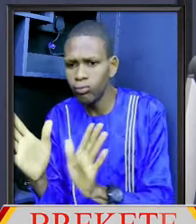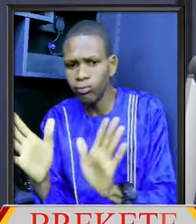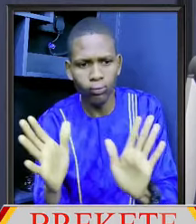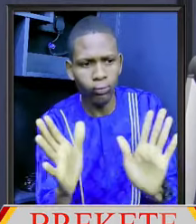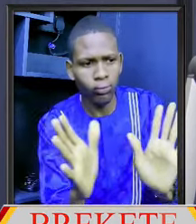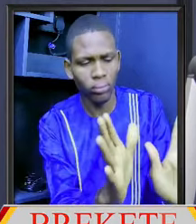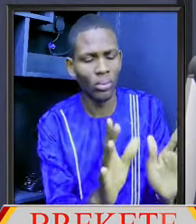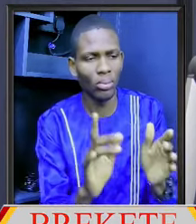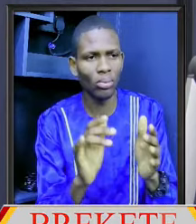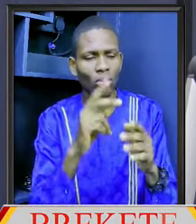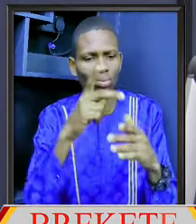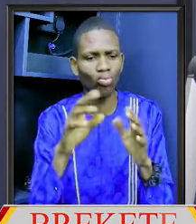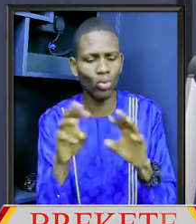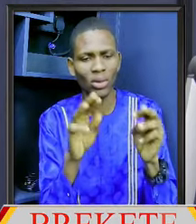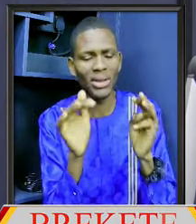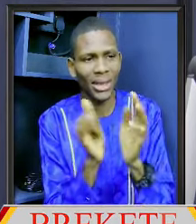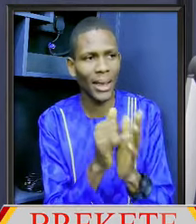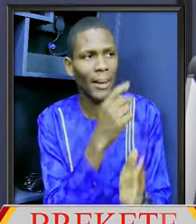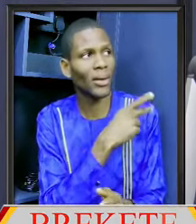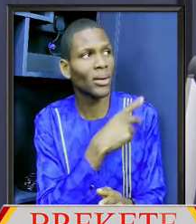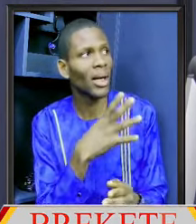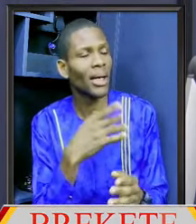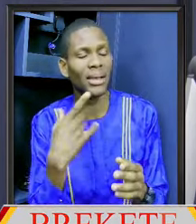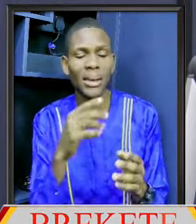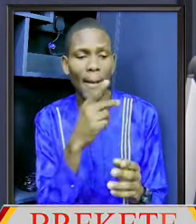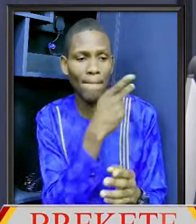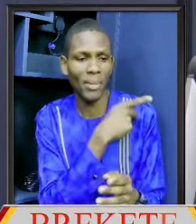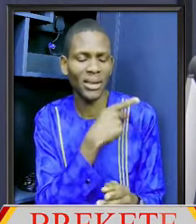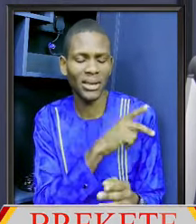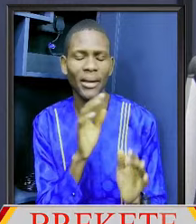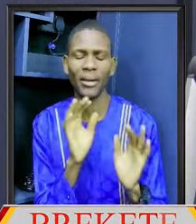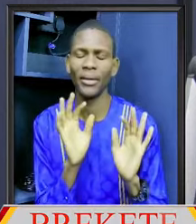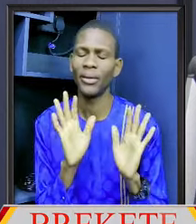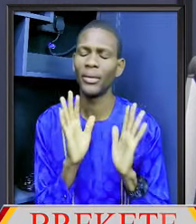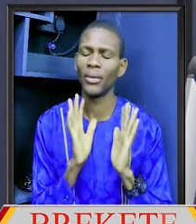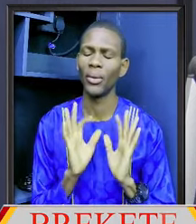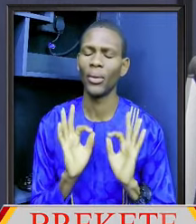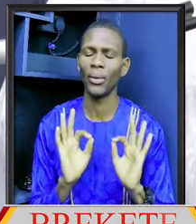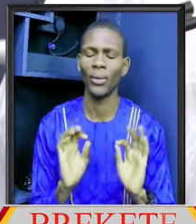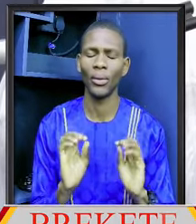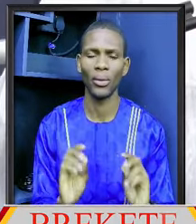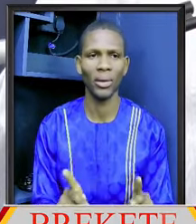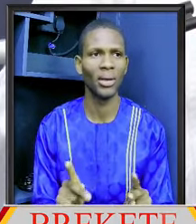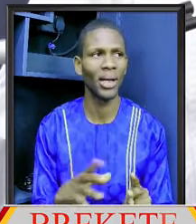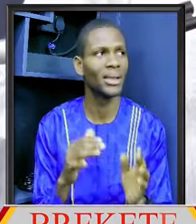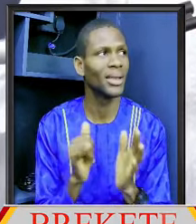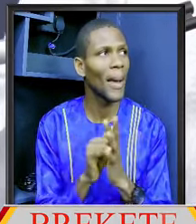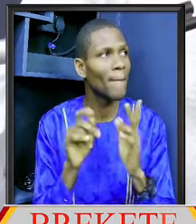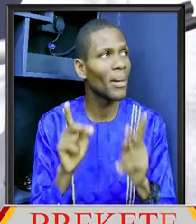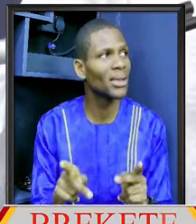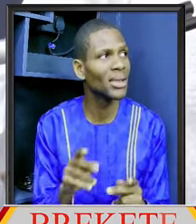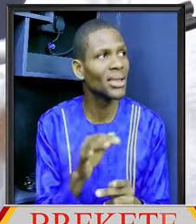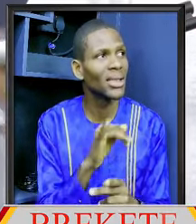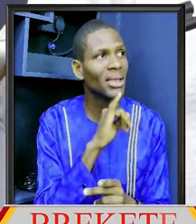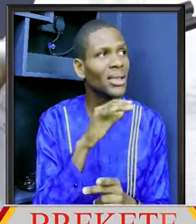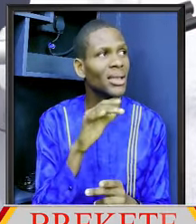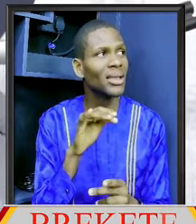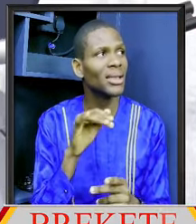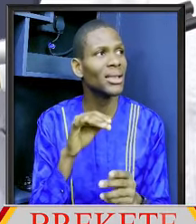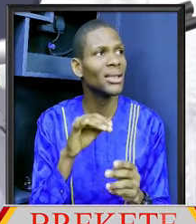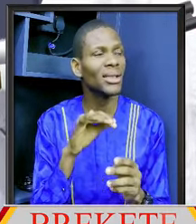they don't. The patient can't stabilize. And this patient, now him be the person in charge